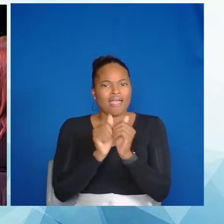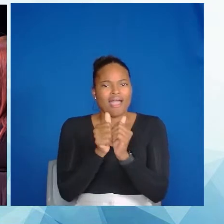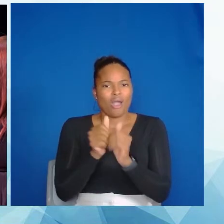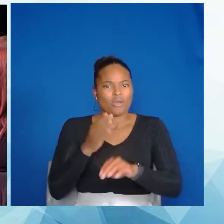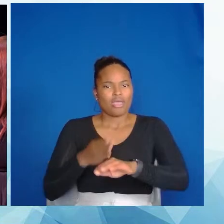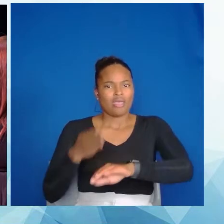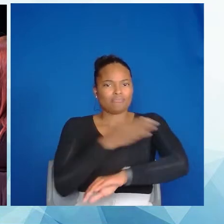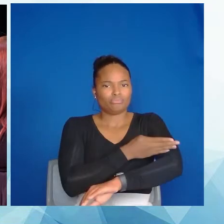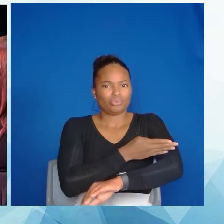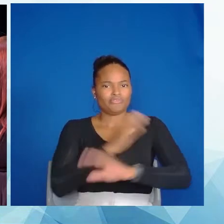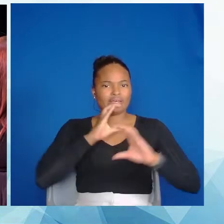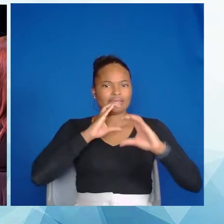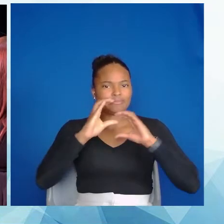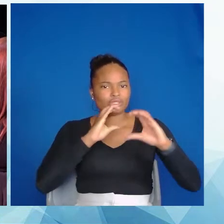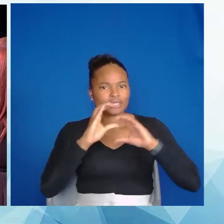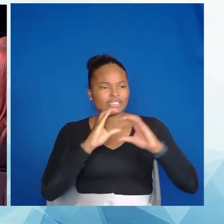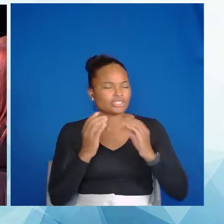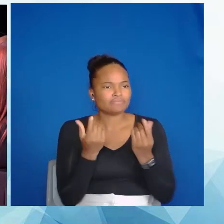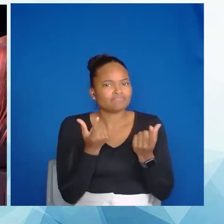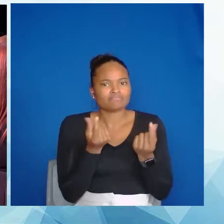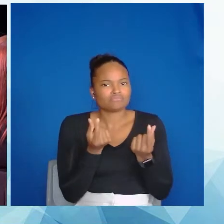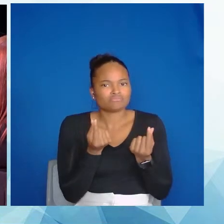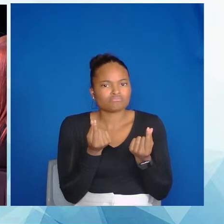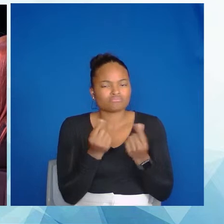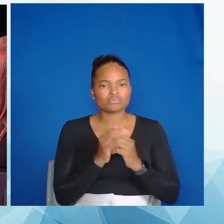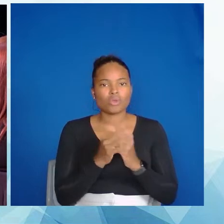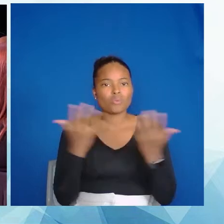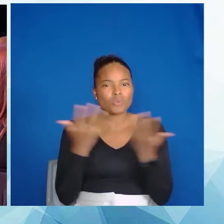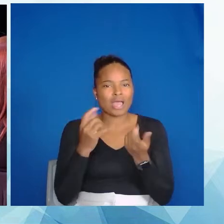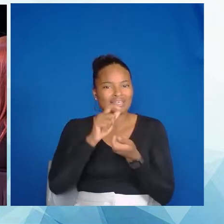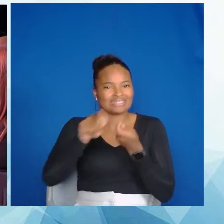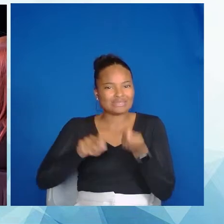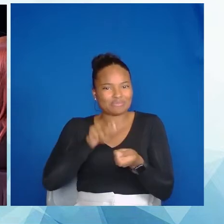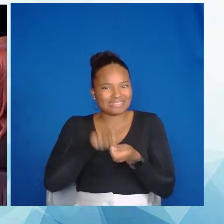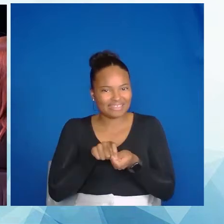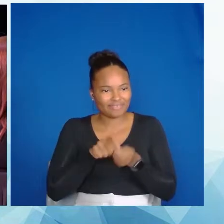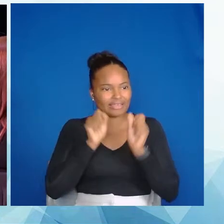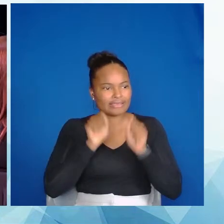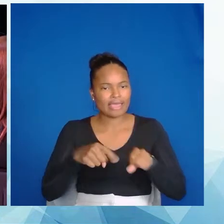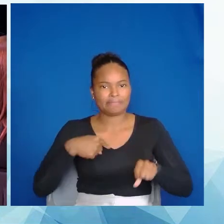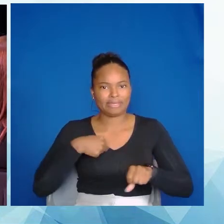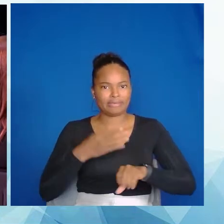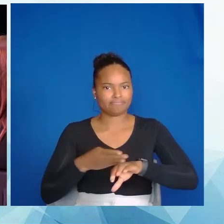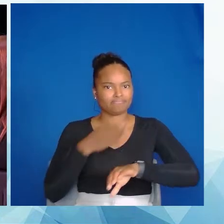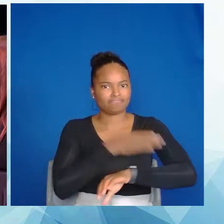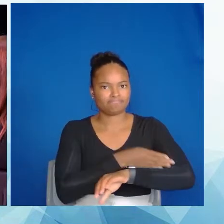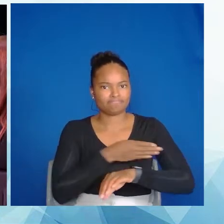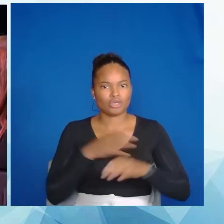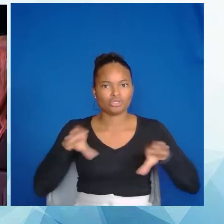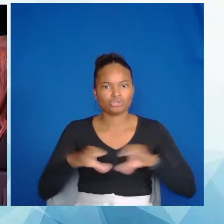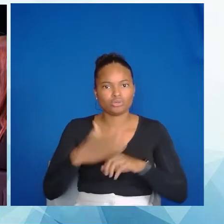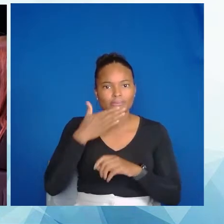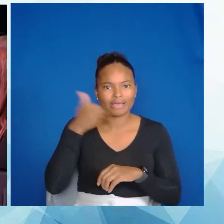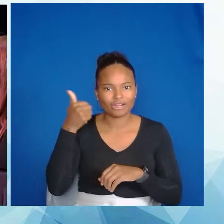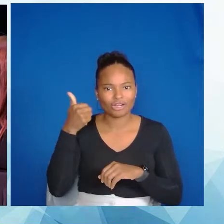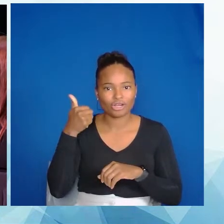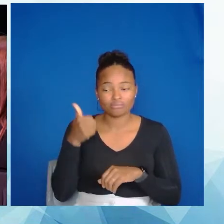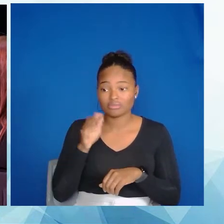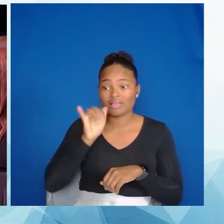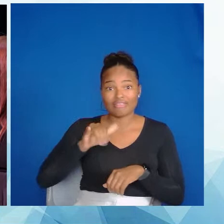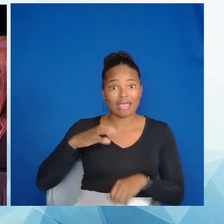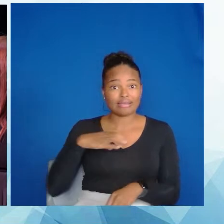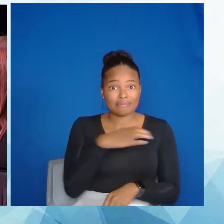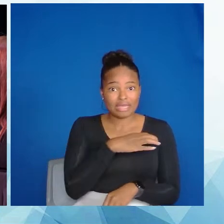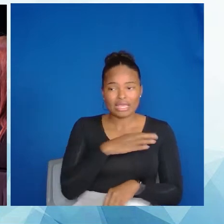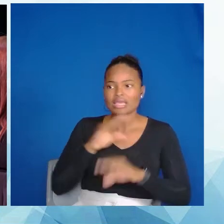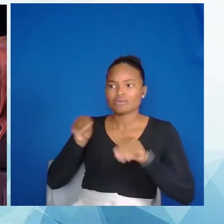our communication? What specifically can I do better? And they provided great